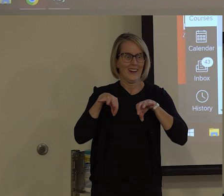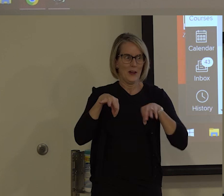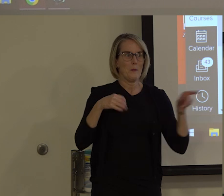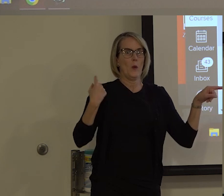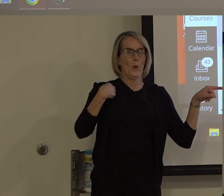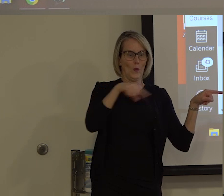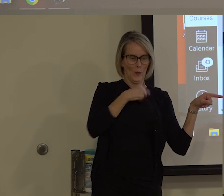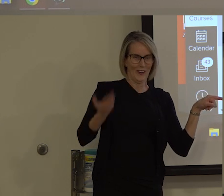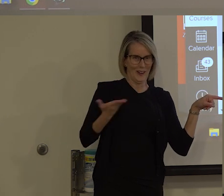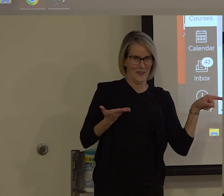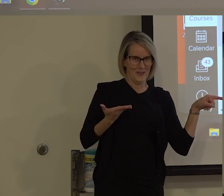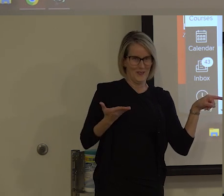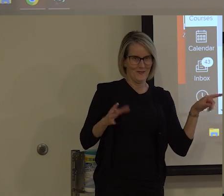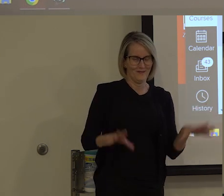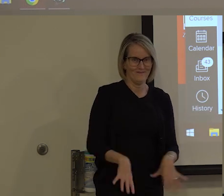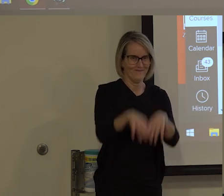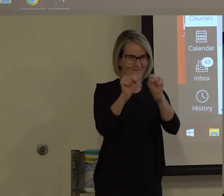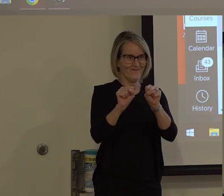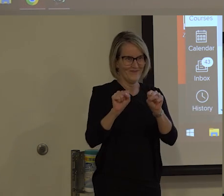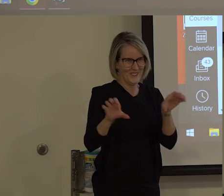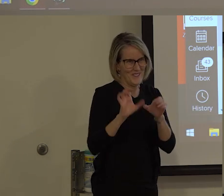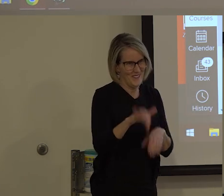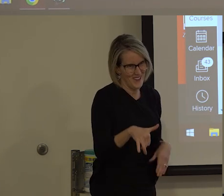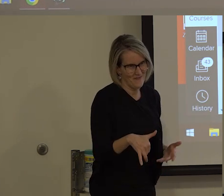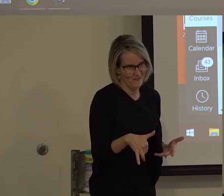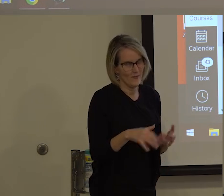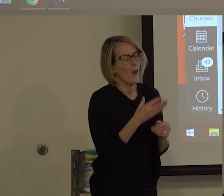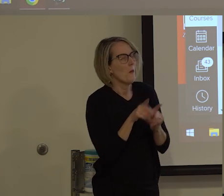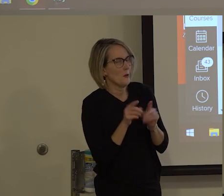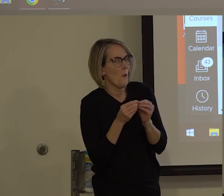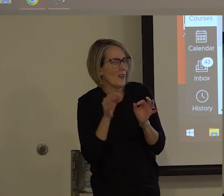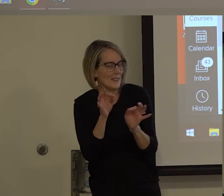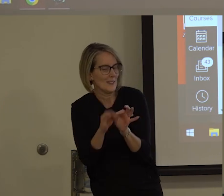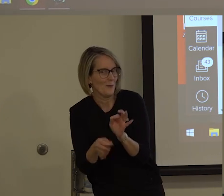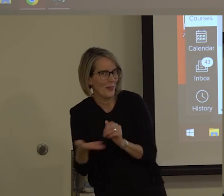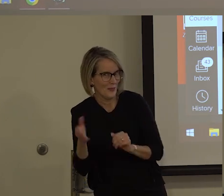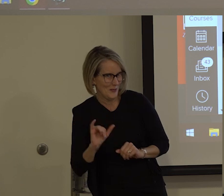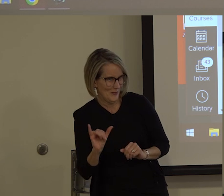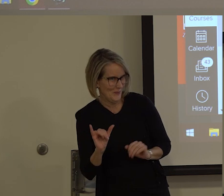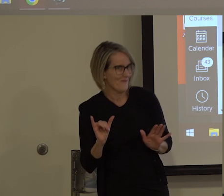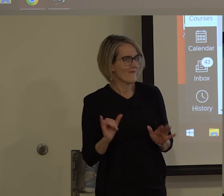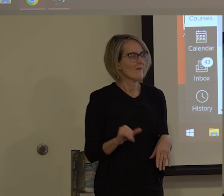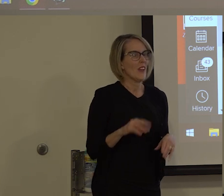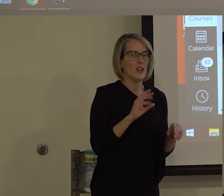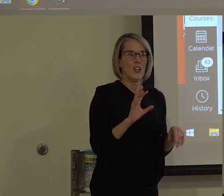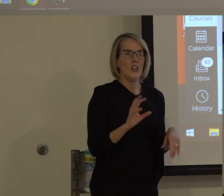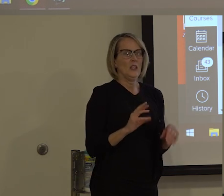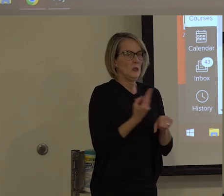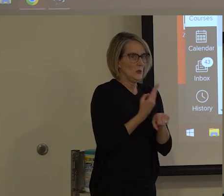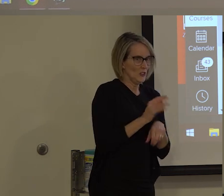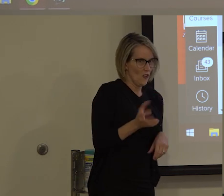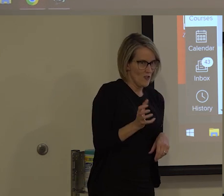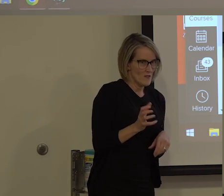to do this as well as other simpler things as well, just particularly helping with Carmen, any Carmen uses, Carmen issues, but we also